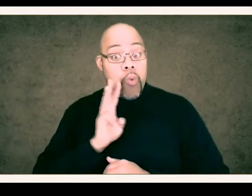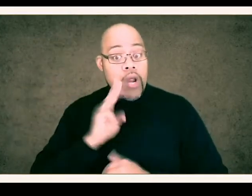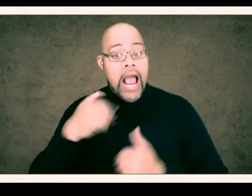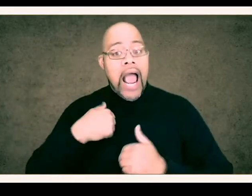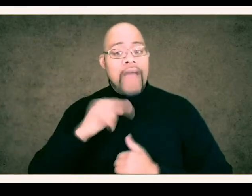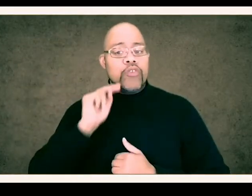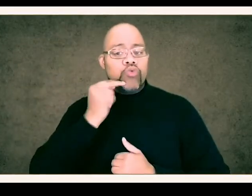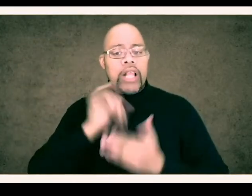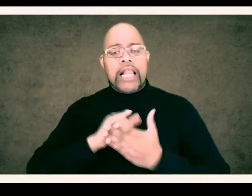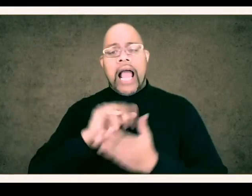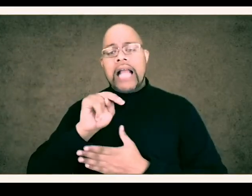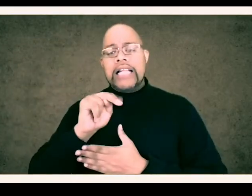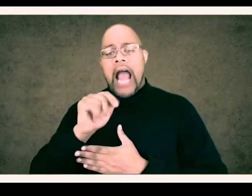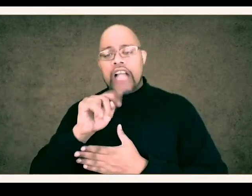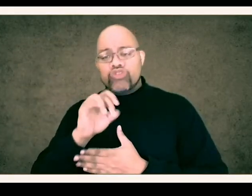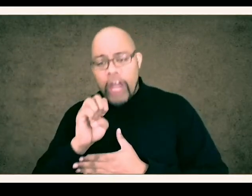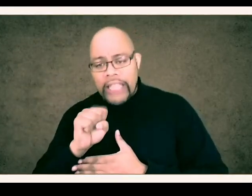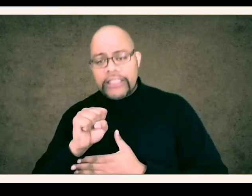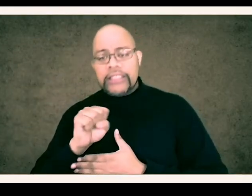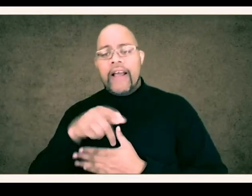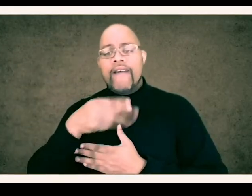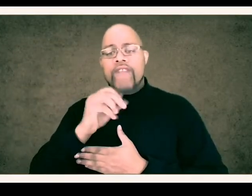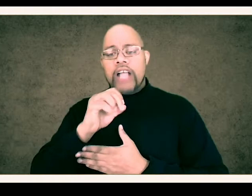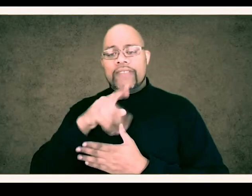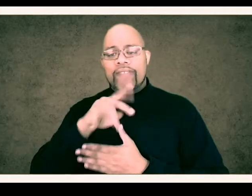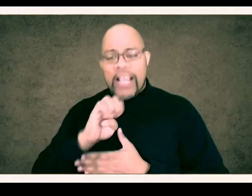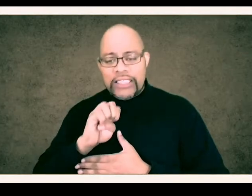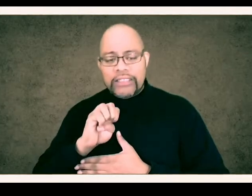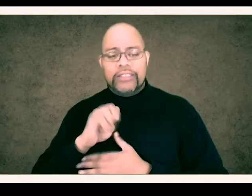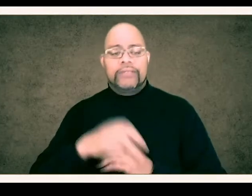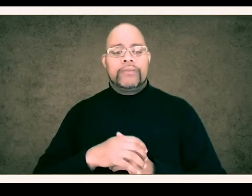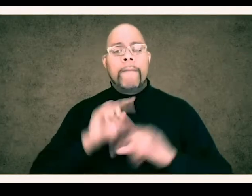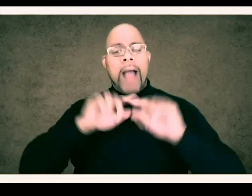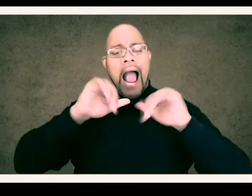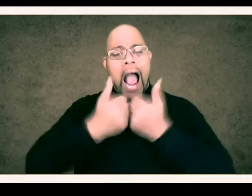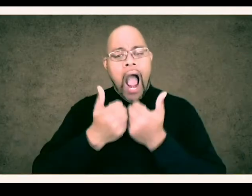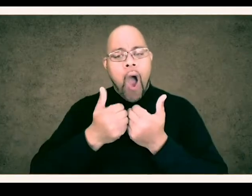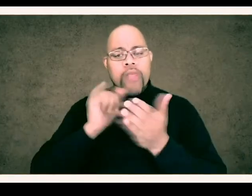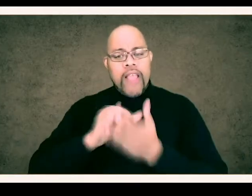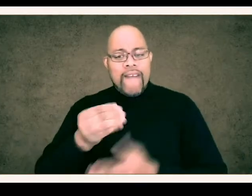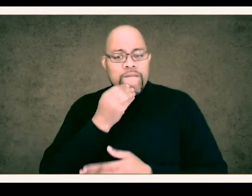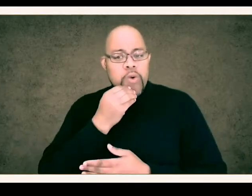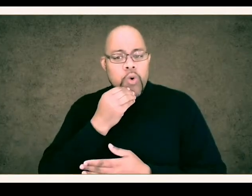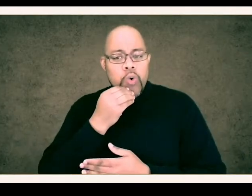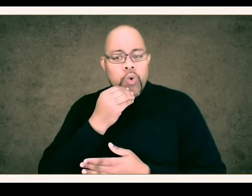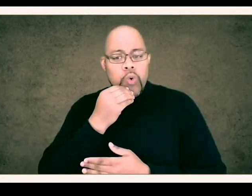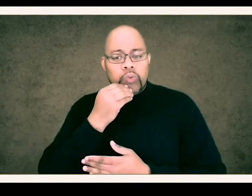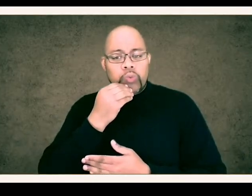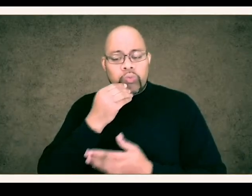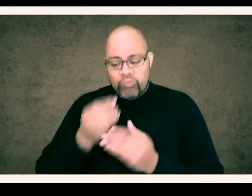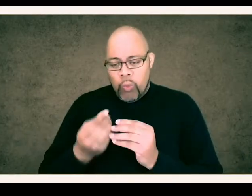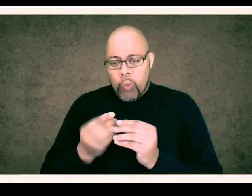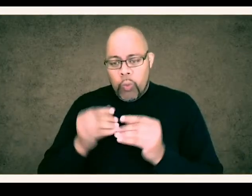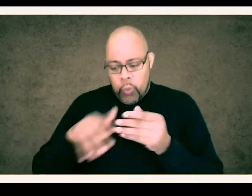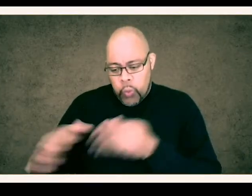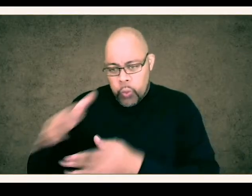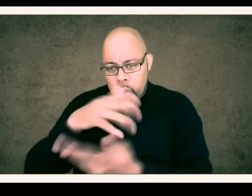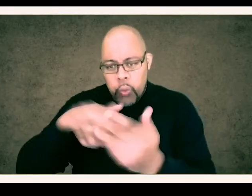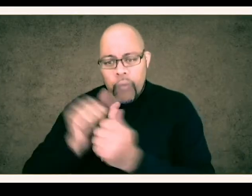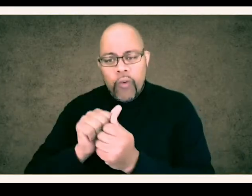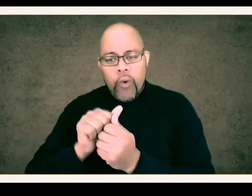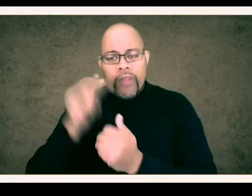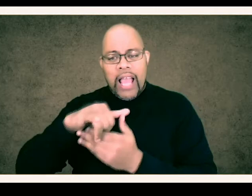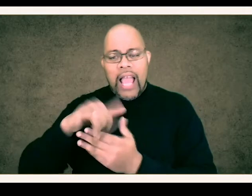have nutrients like nitrates and phosphates needed for phytoplankton growth. But how does these food or nutrients reach the surface of the ocean for